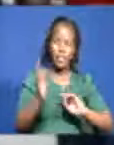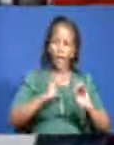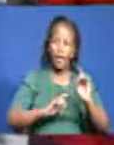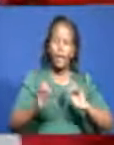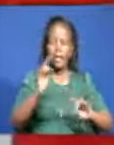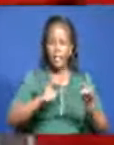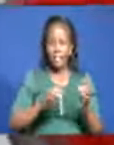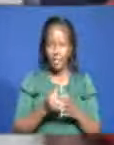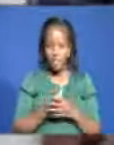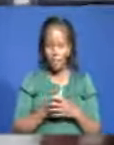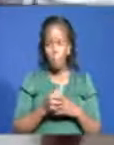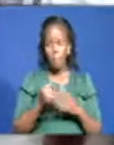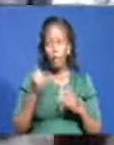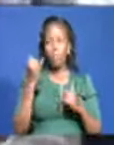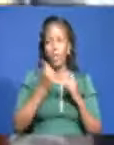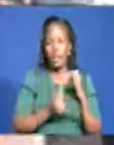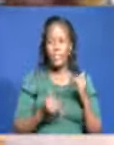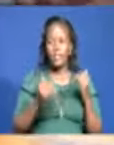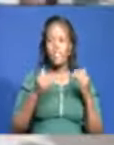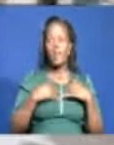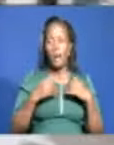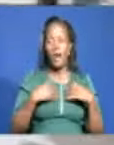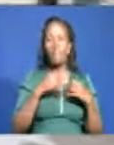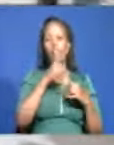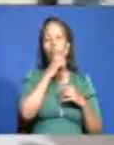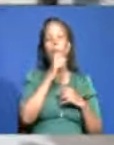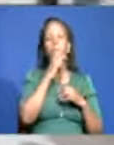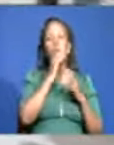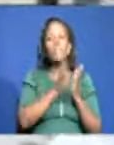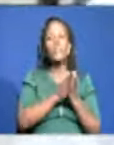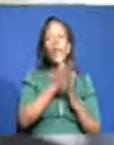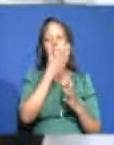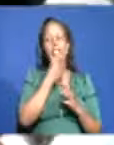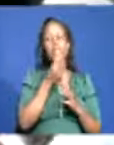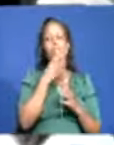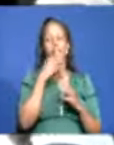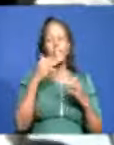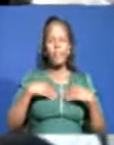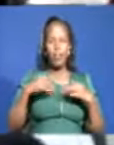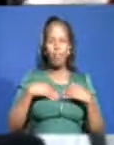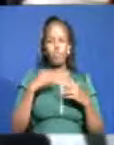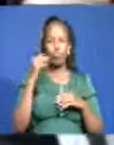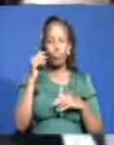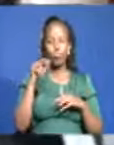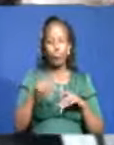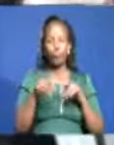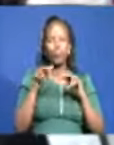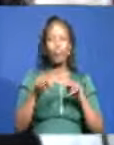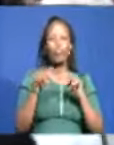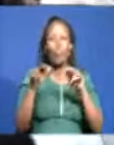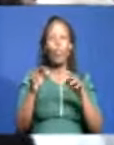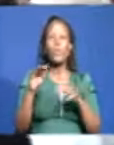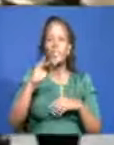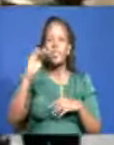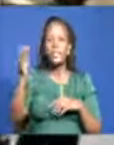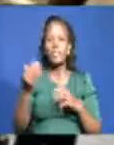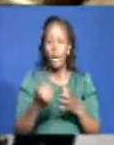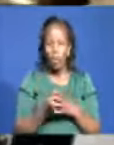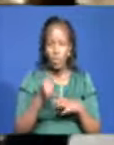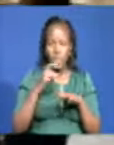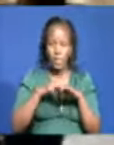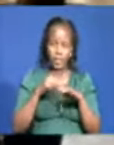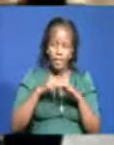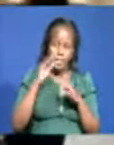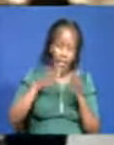Maulidi, there is a procession of boys and men holding hands into the town. When they reached the town center, the